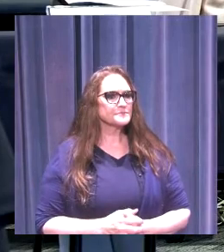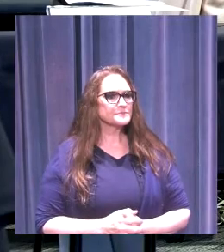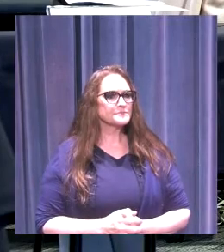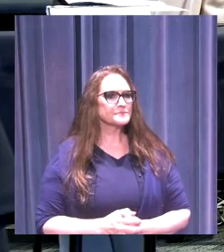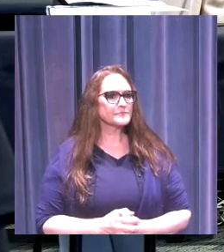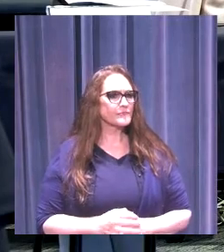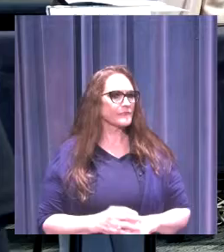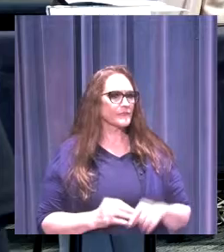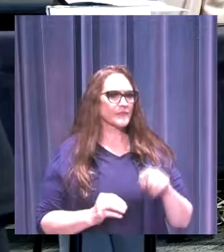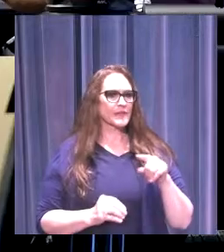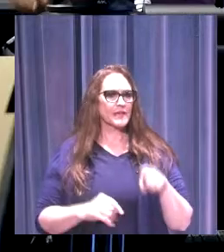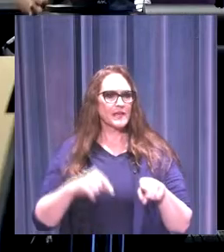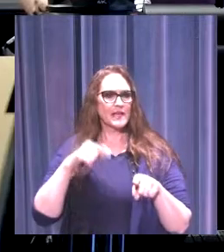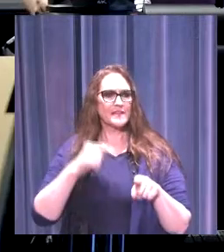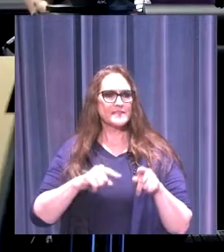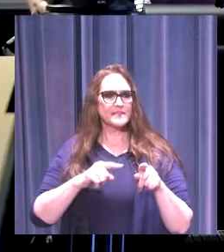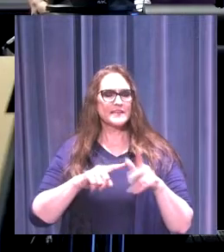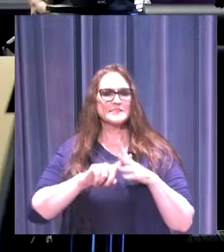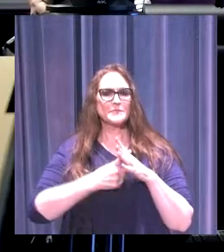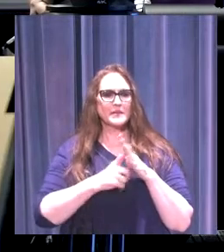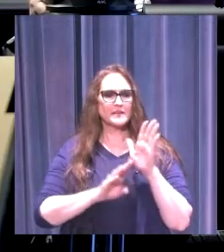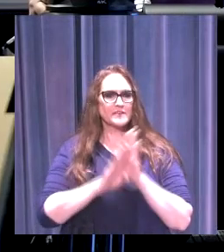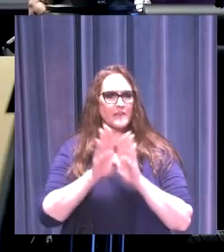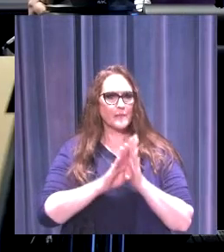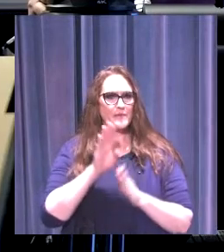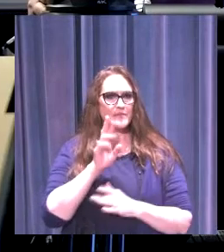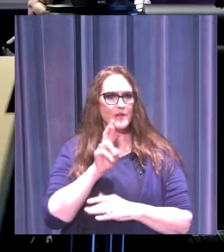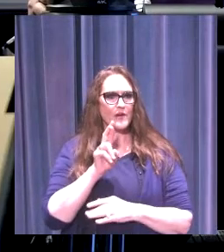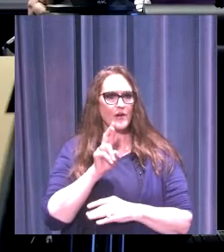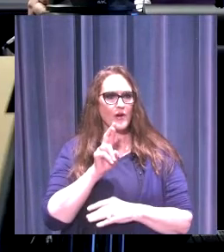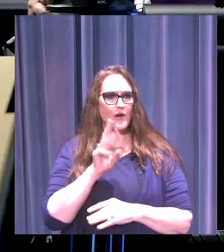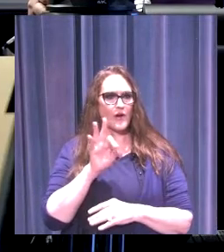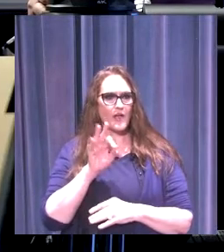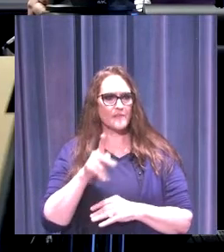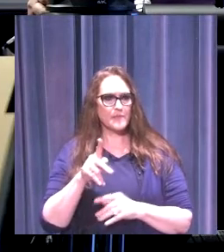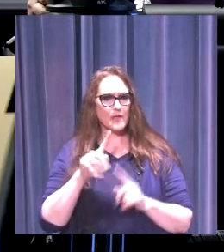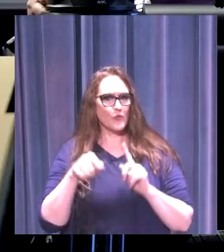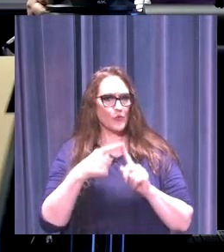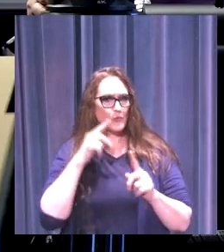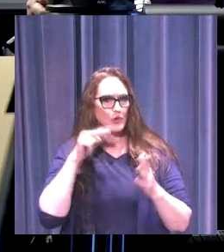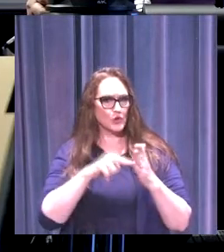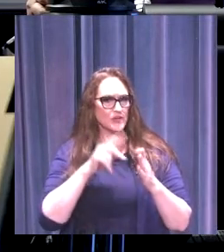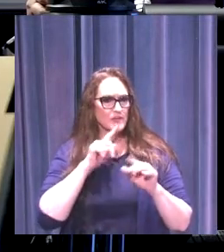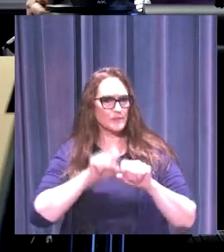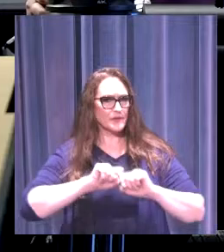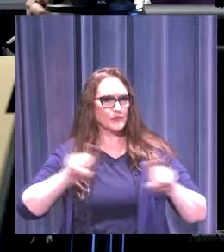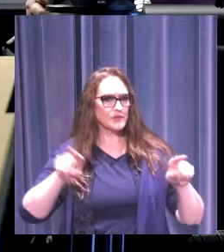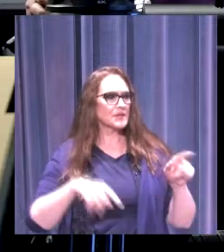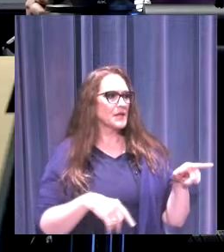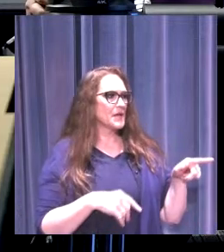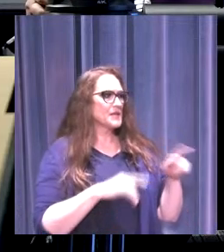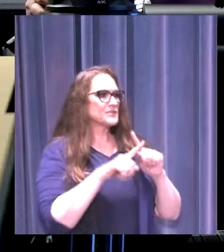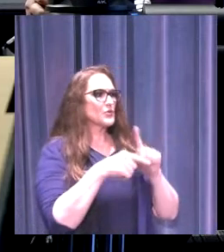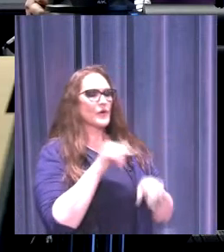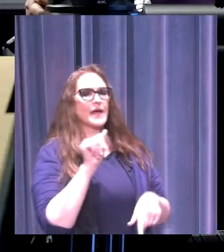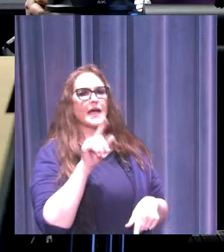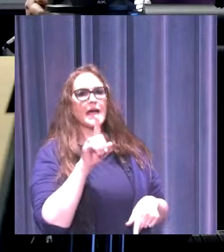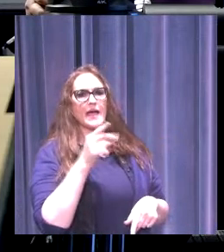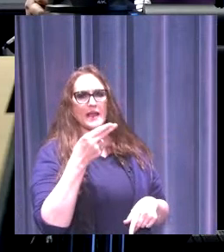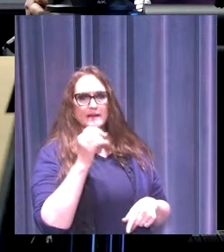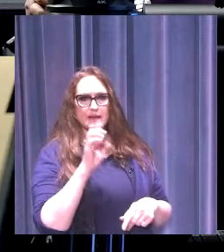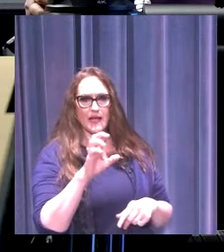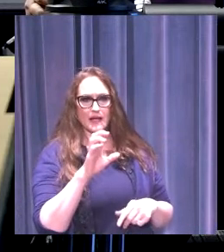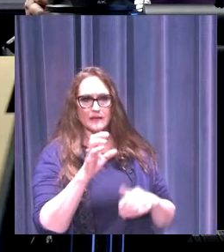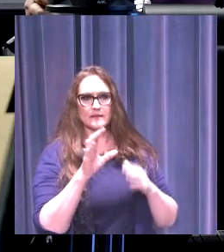This is the beginning of the development of the RFP, or when would Yes. we look at this being released? So in the ad hoc committee, we had